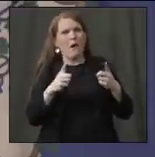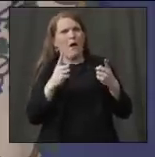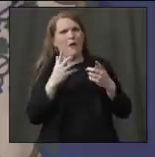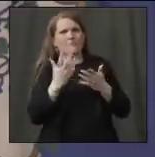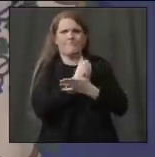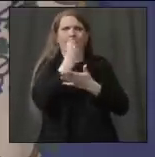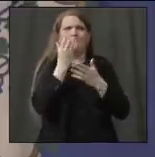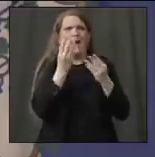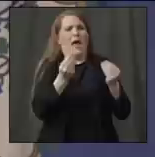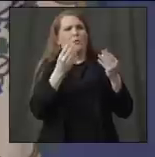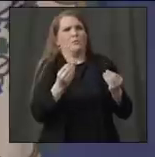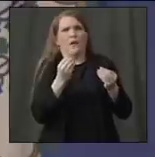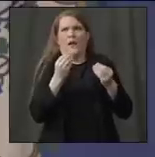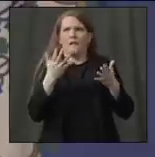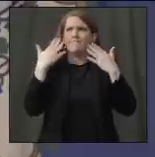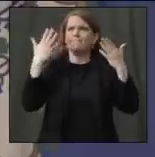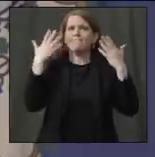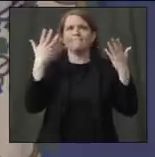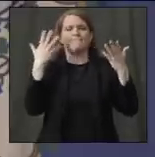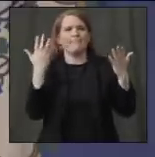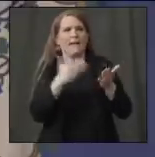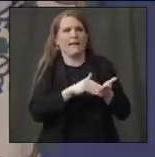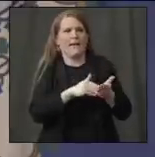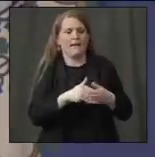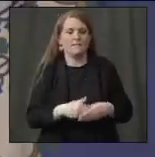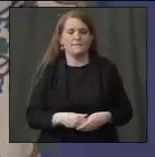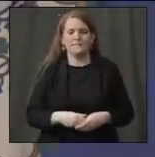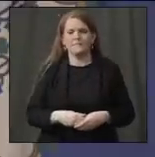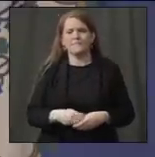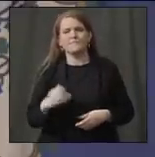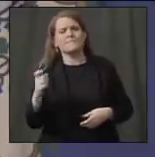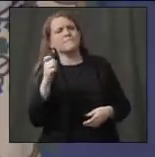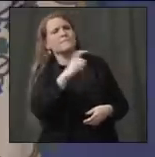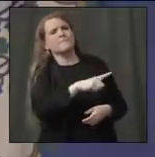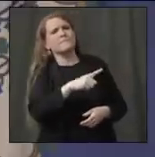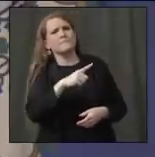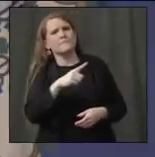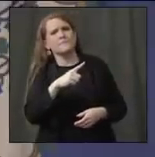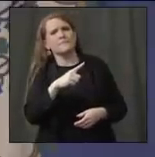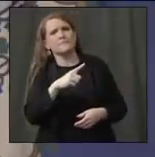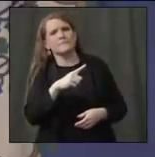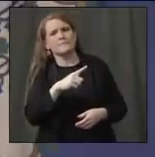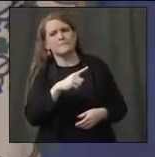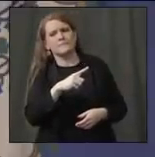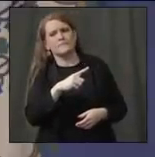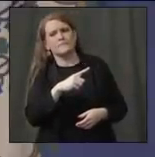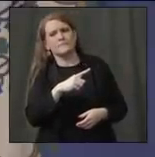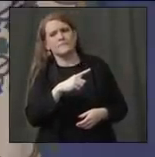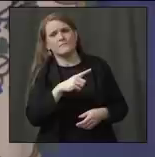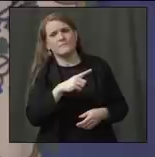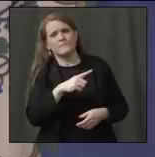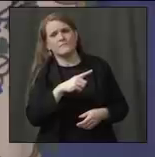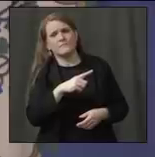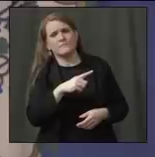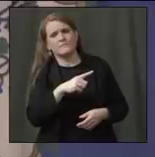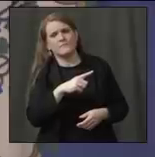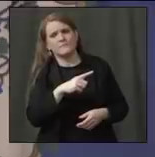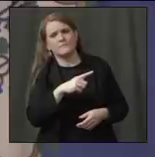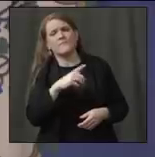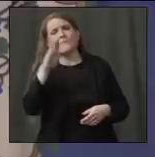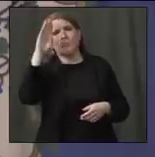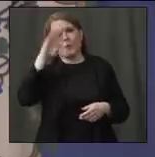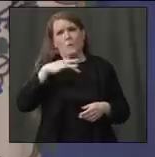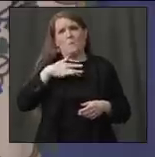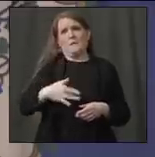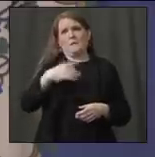things open and traffic comes back, can you get more crews maybe out early to start doing some of the infrastructure